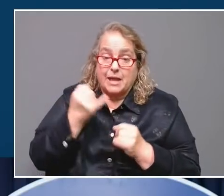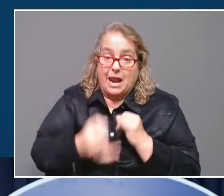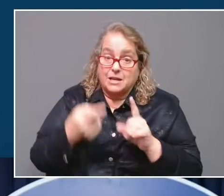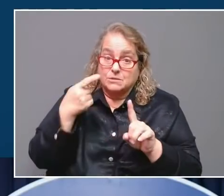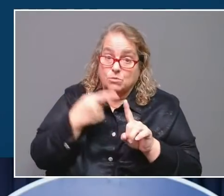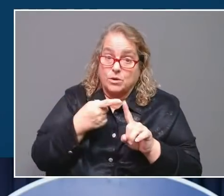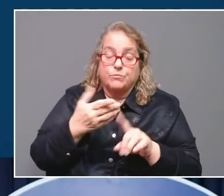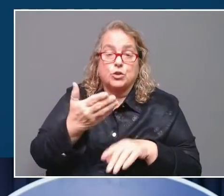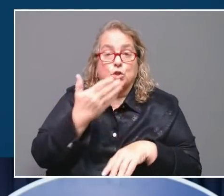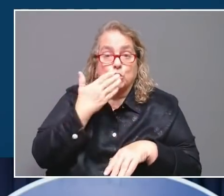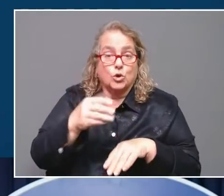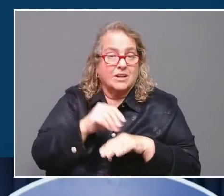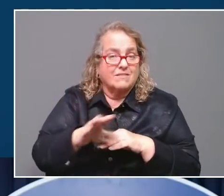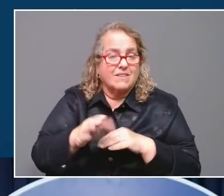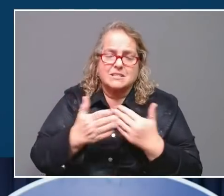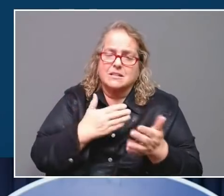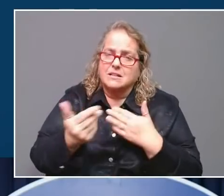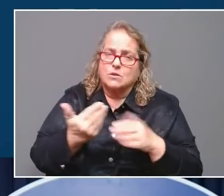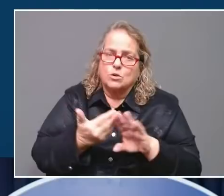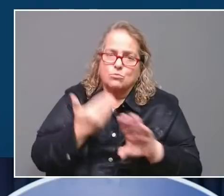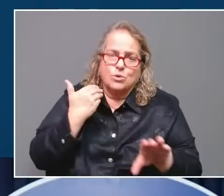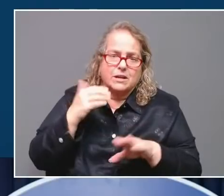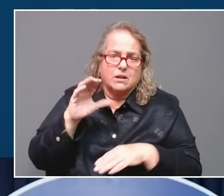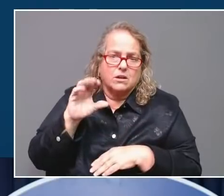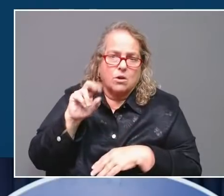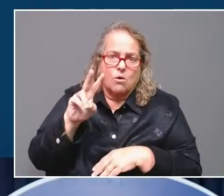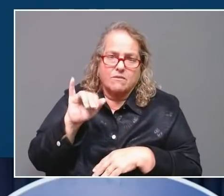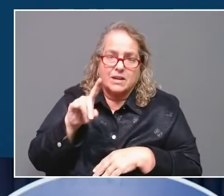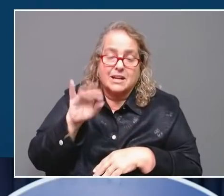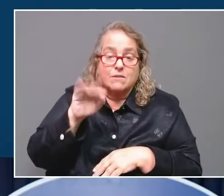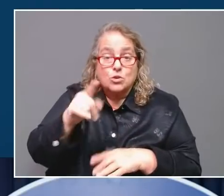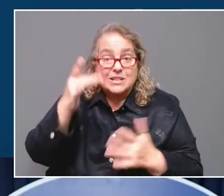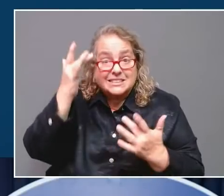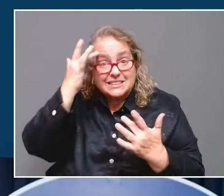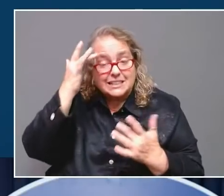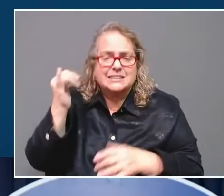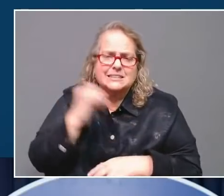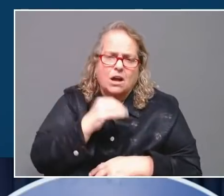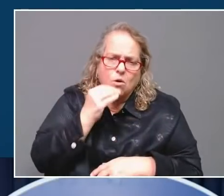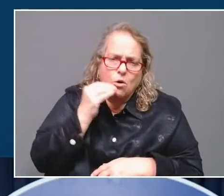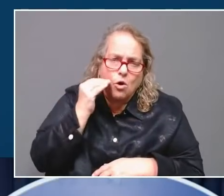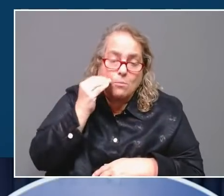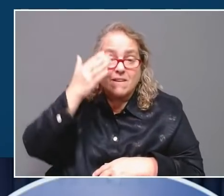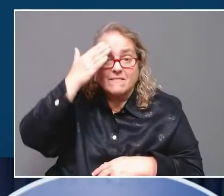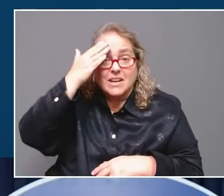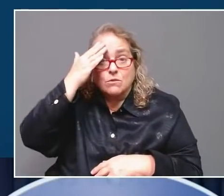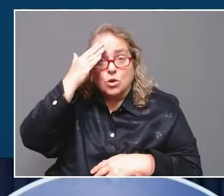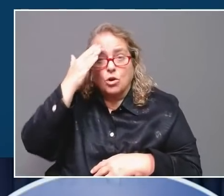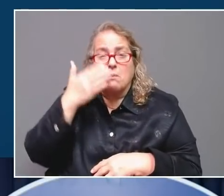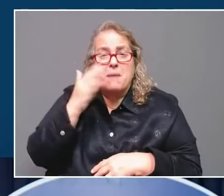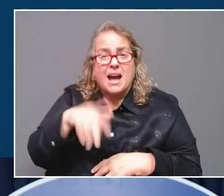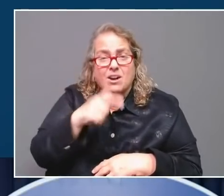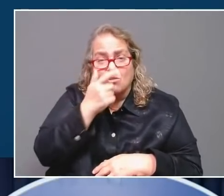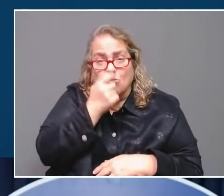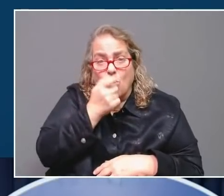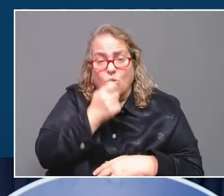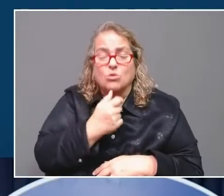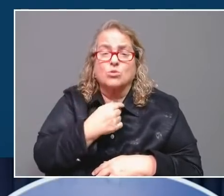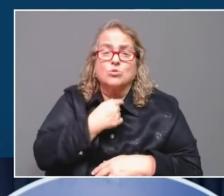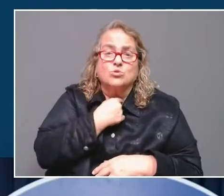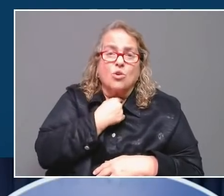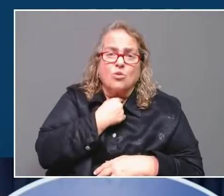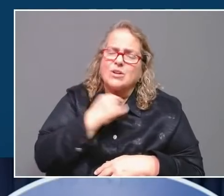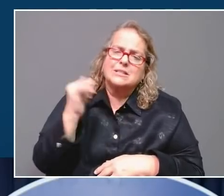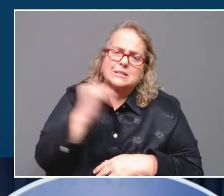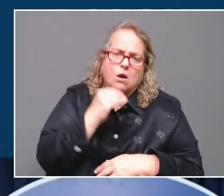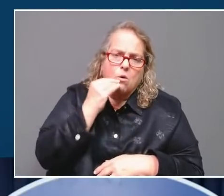even pre-COVID. If you are sick, please stay home. If you have a fever, if you have a bad cold, if you have a sore throat, please stay home until you feel